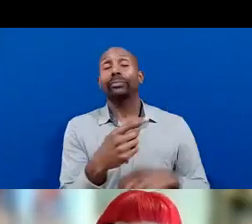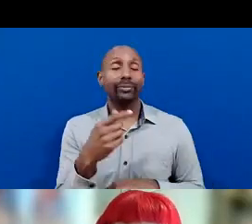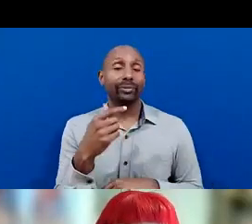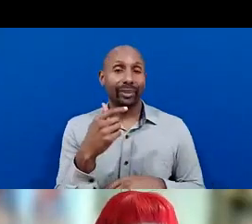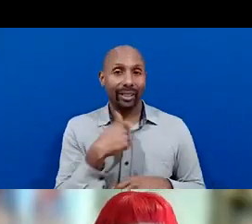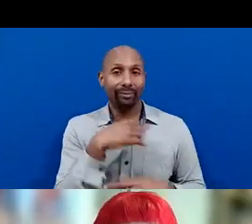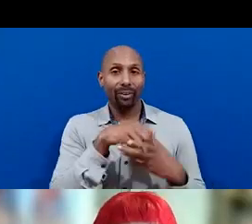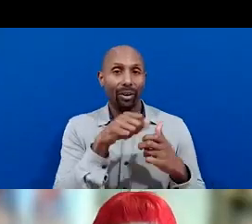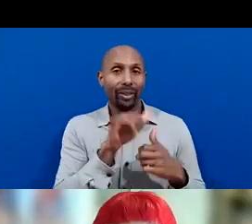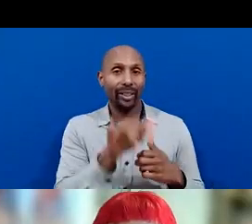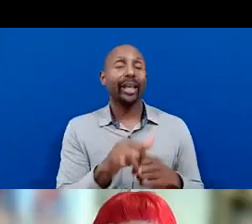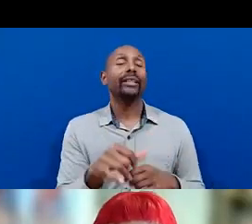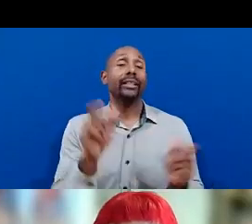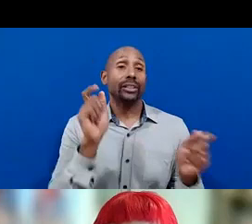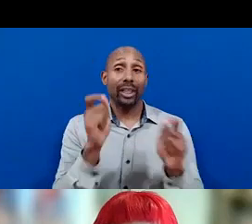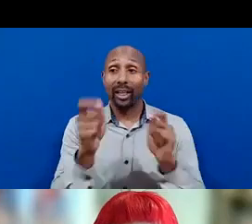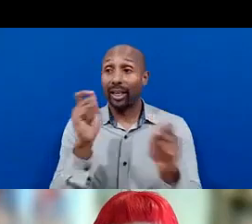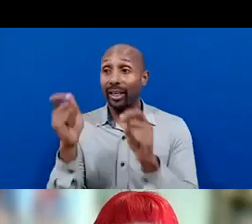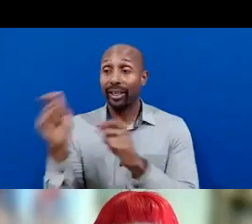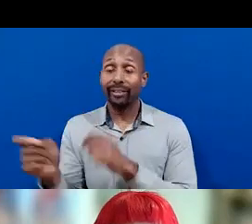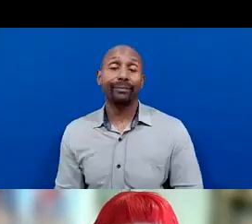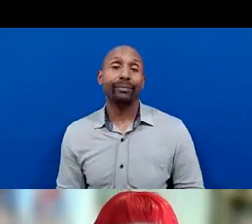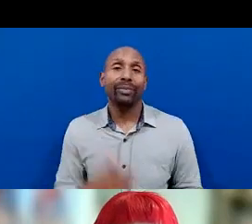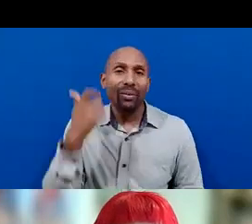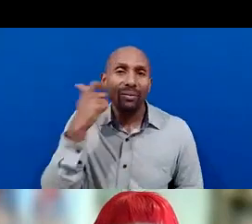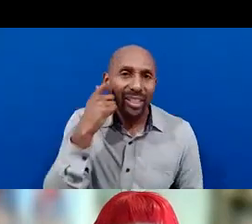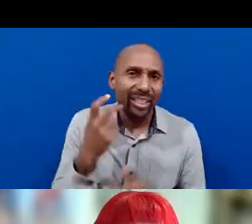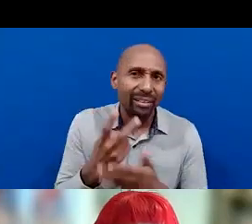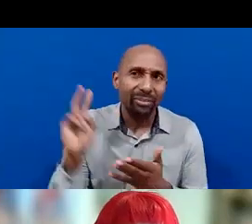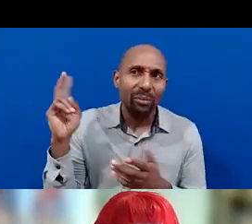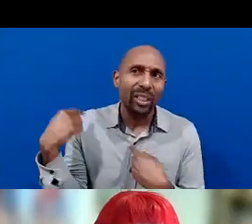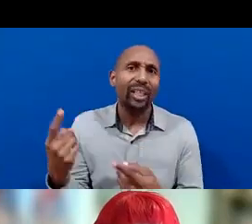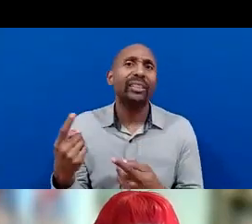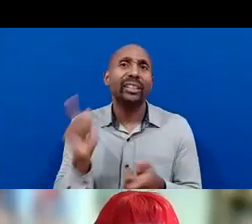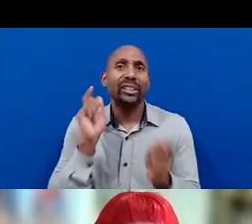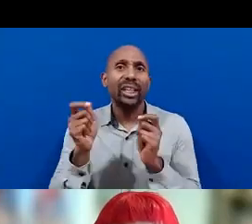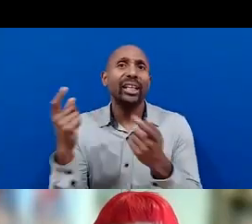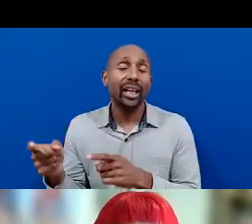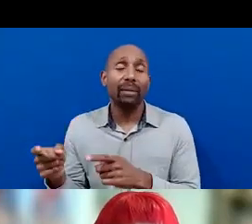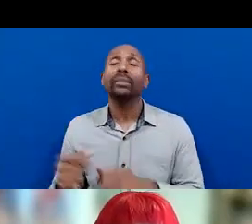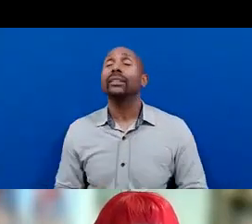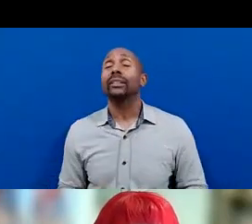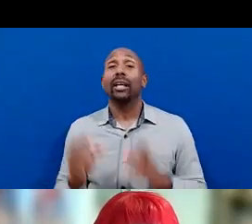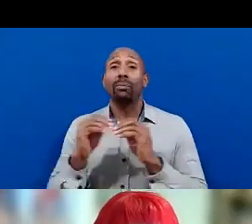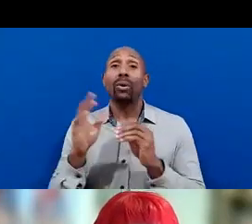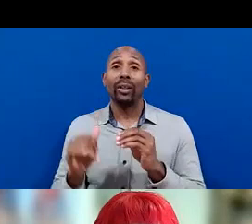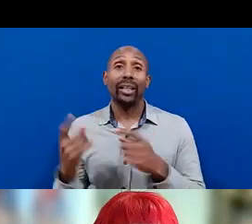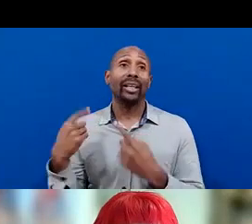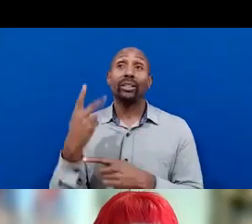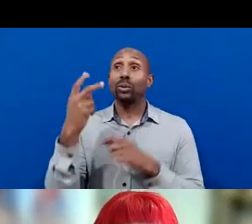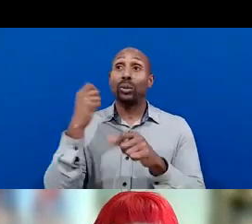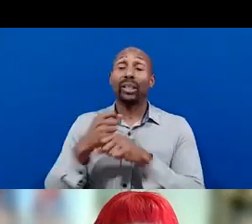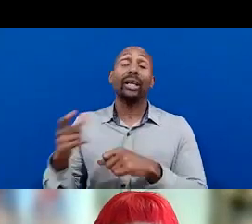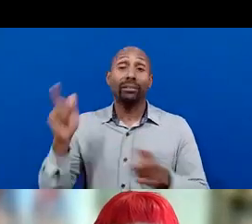There have been so many changes, even in the past several weeks, let alone in the past 2+ years. And that, I think,